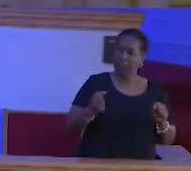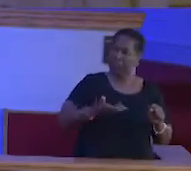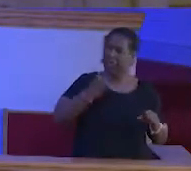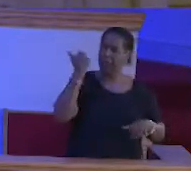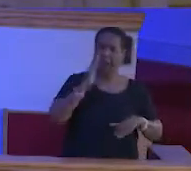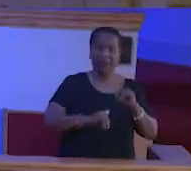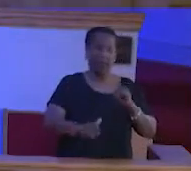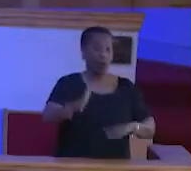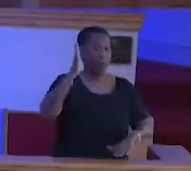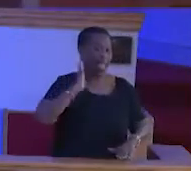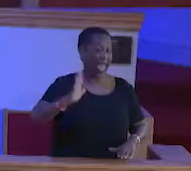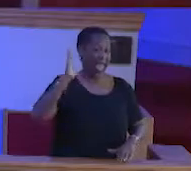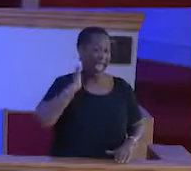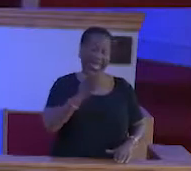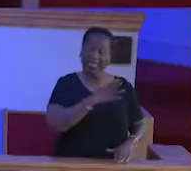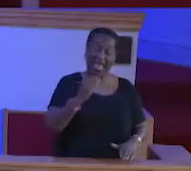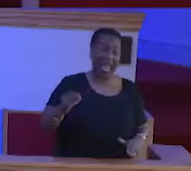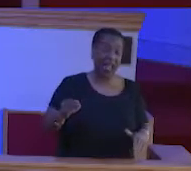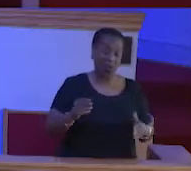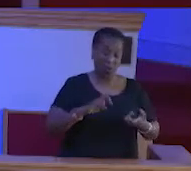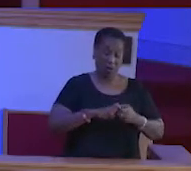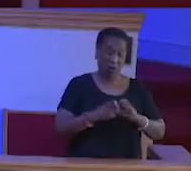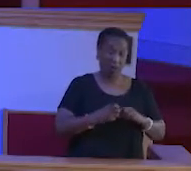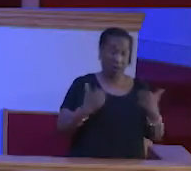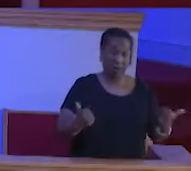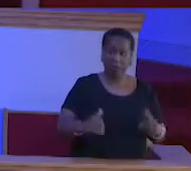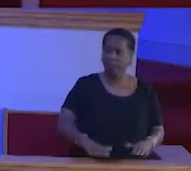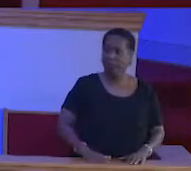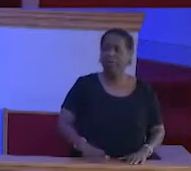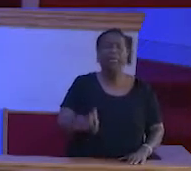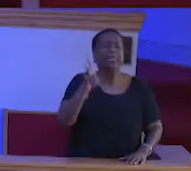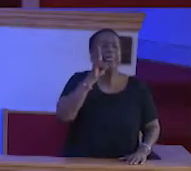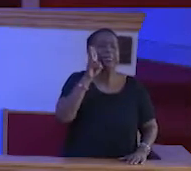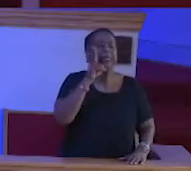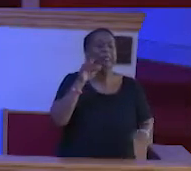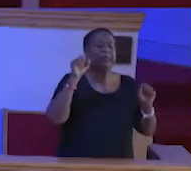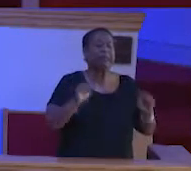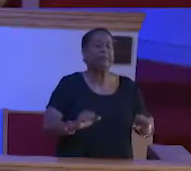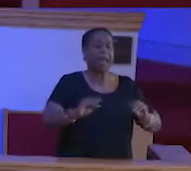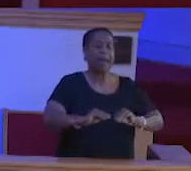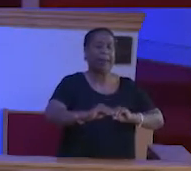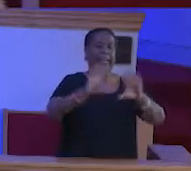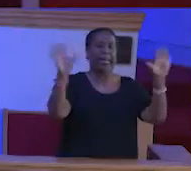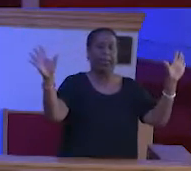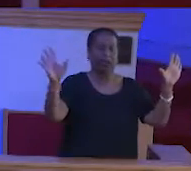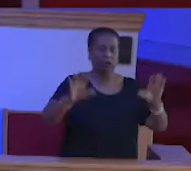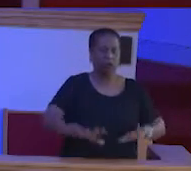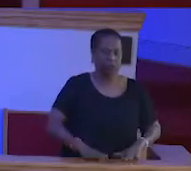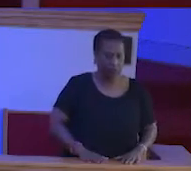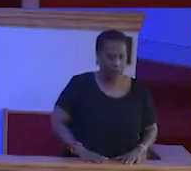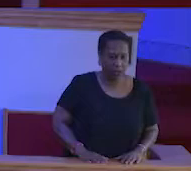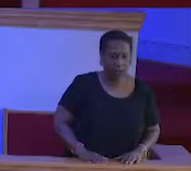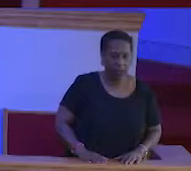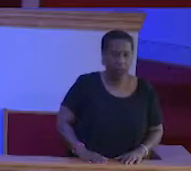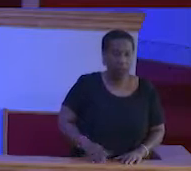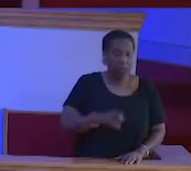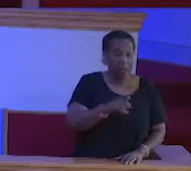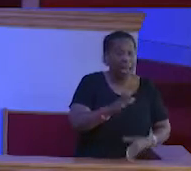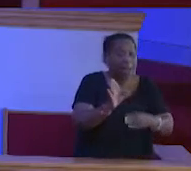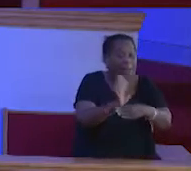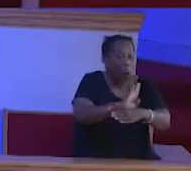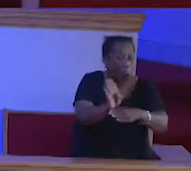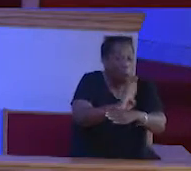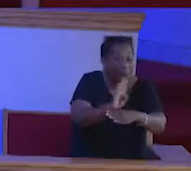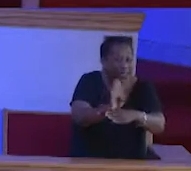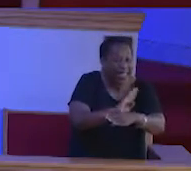your past and your predicament. Let me see if I can make this thing walk. There is a movie out